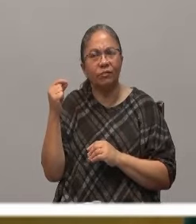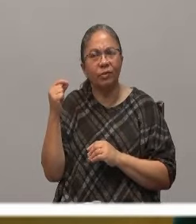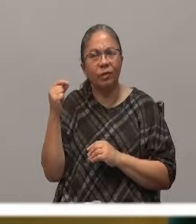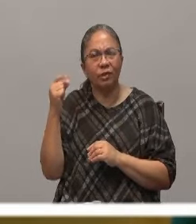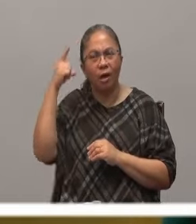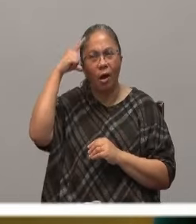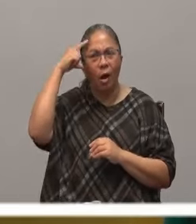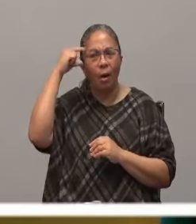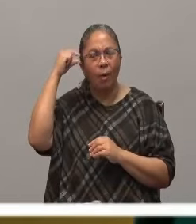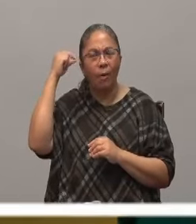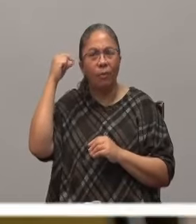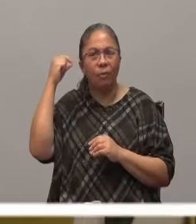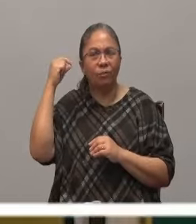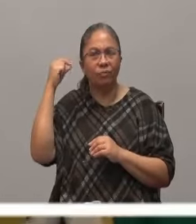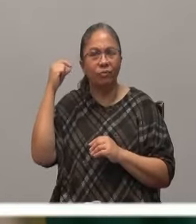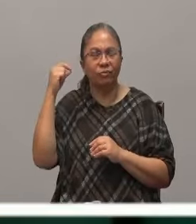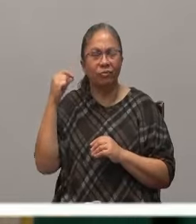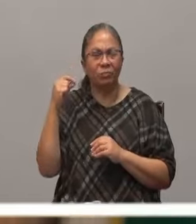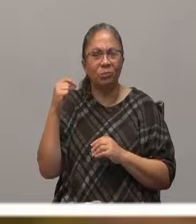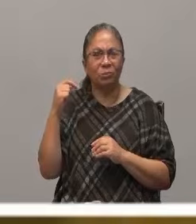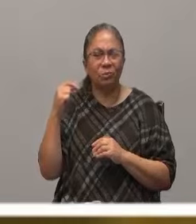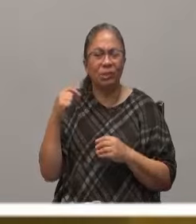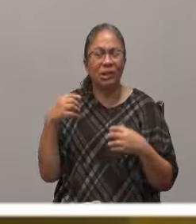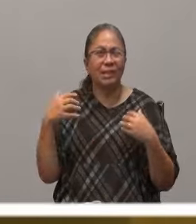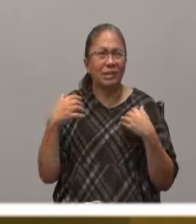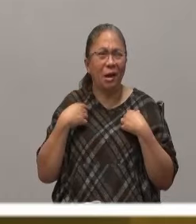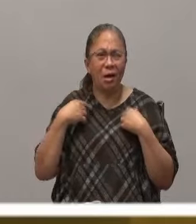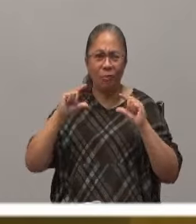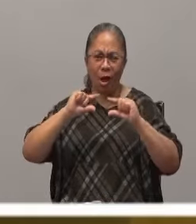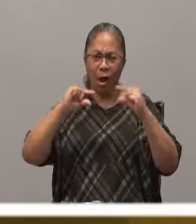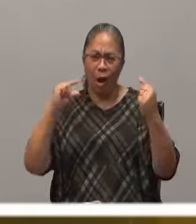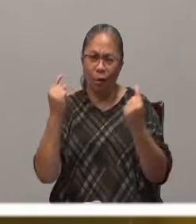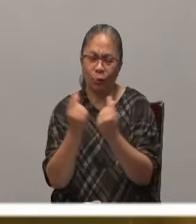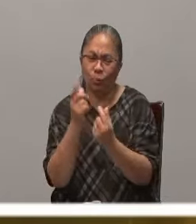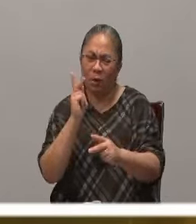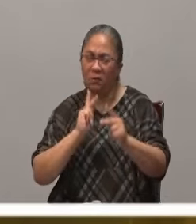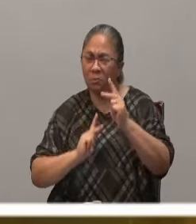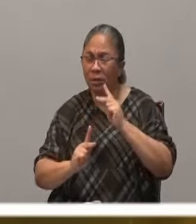received a ragtag band of people who had no center